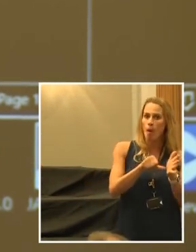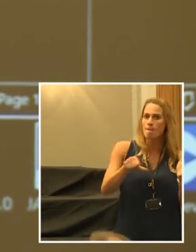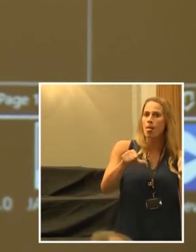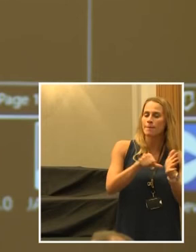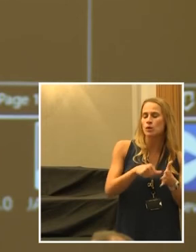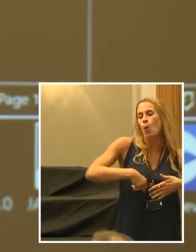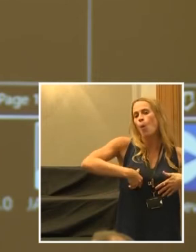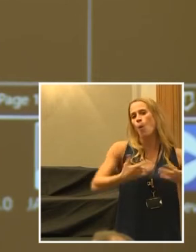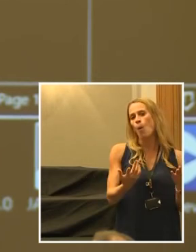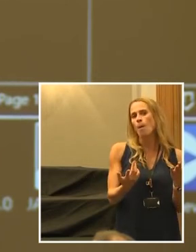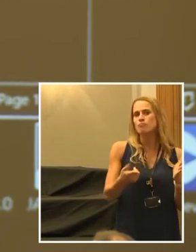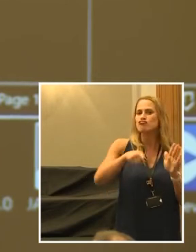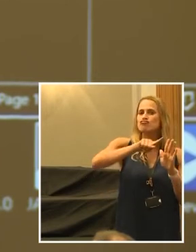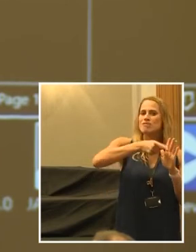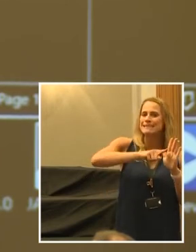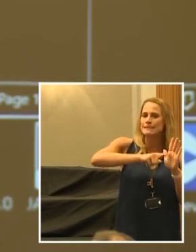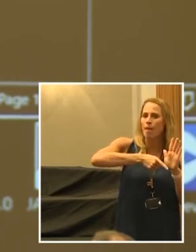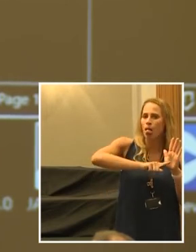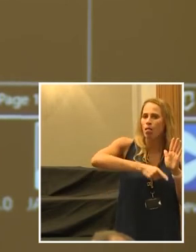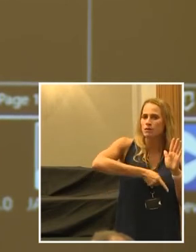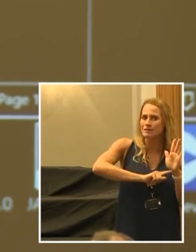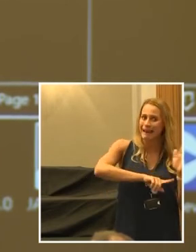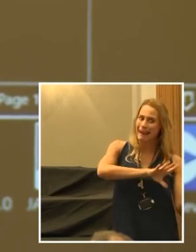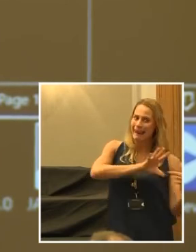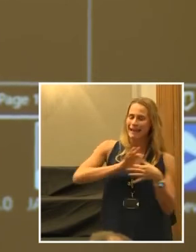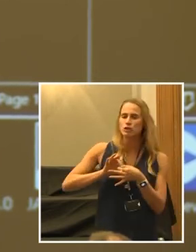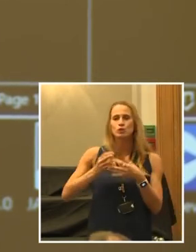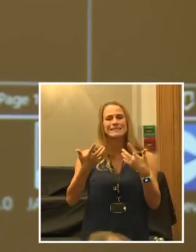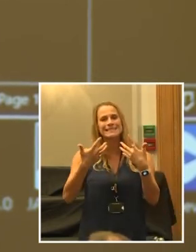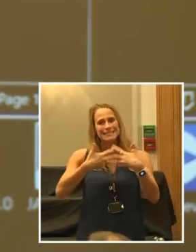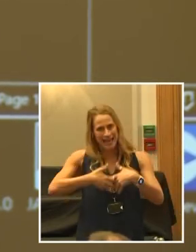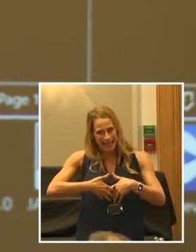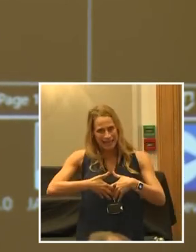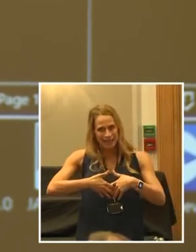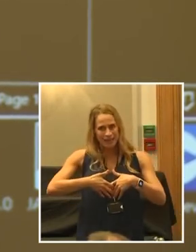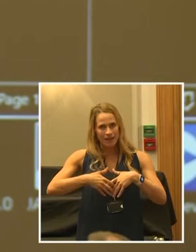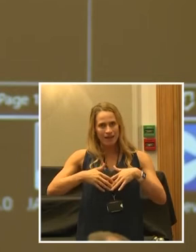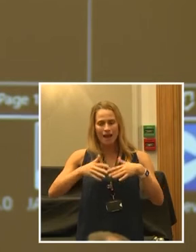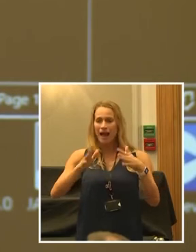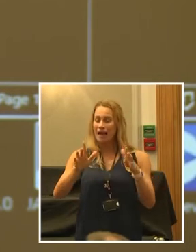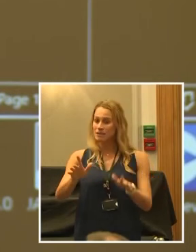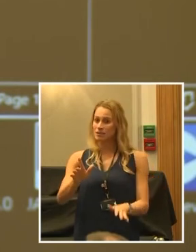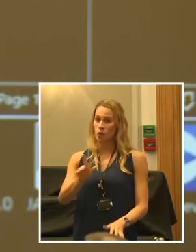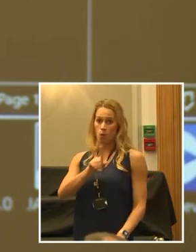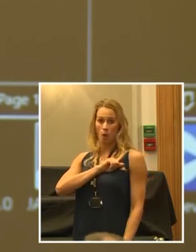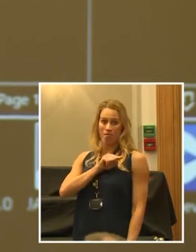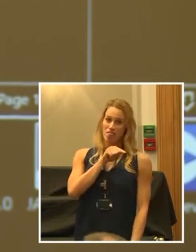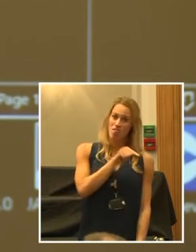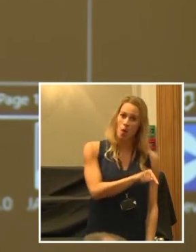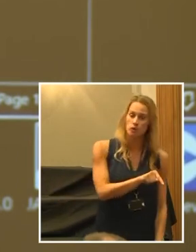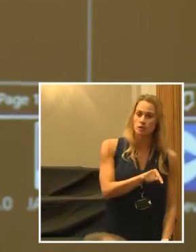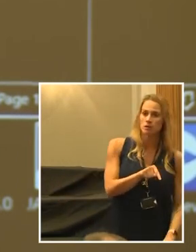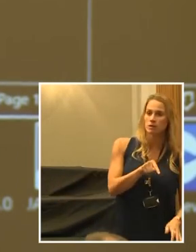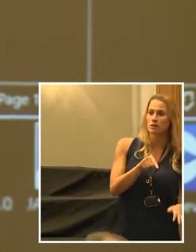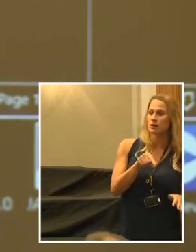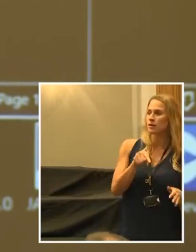principles of a couple of things, not just tech, but communication and familiarity. Now, why Apple is so key, in while people, some will say they don't like the fact that